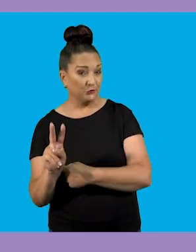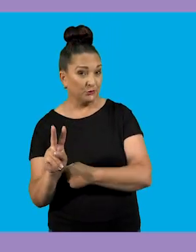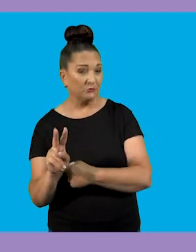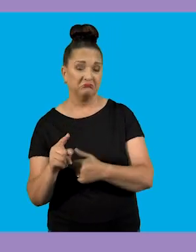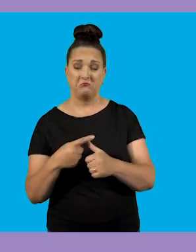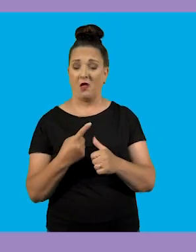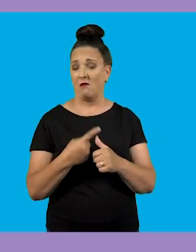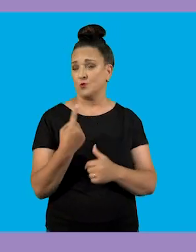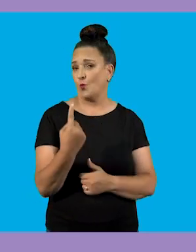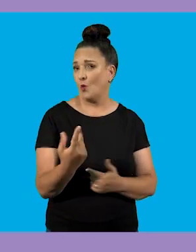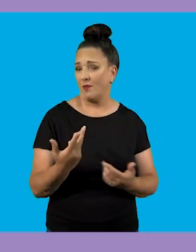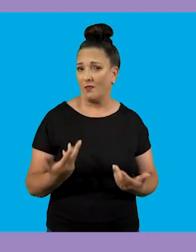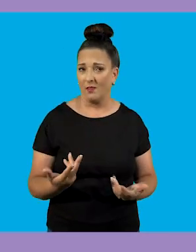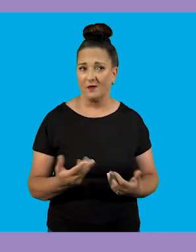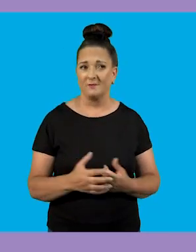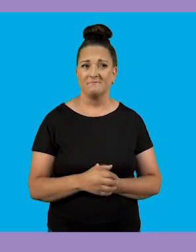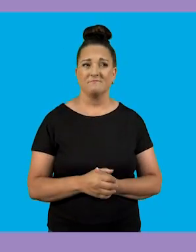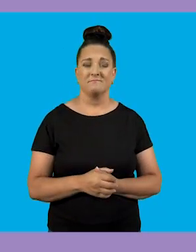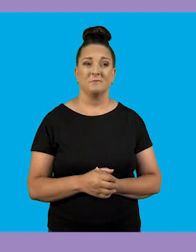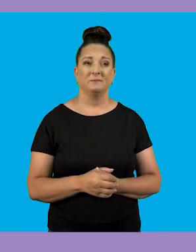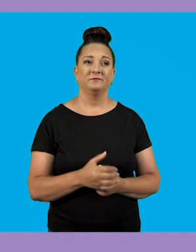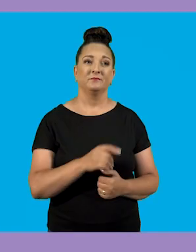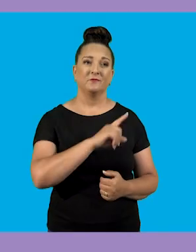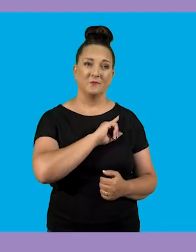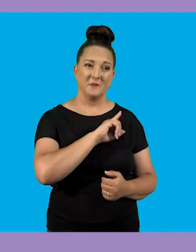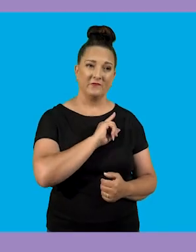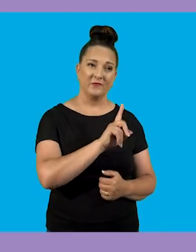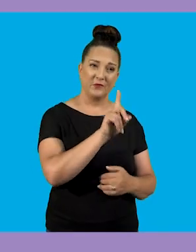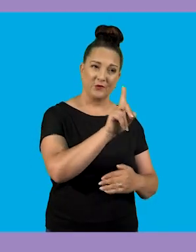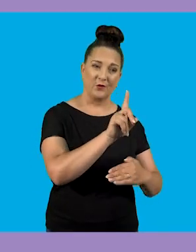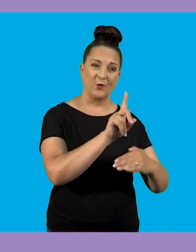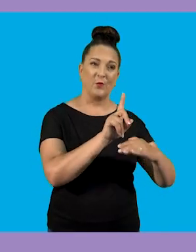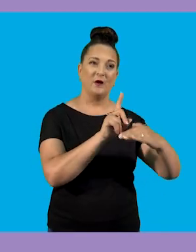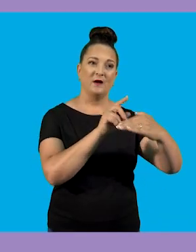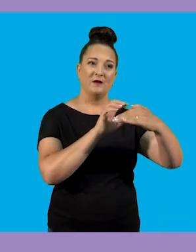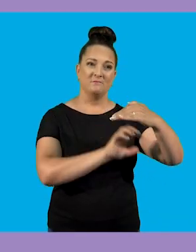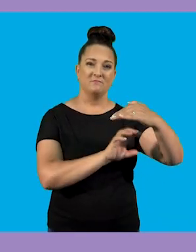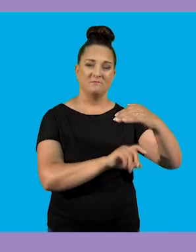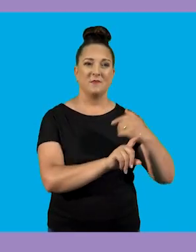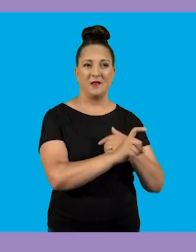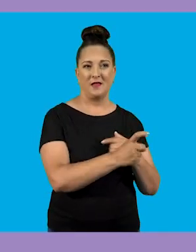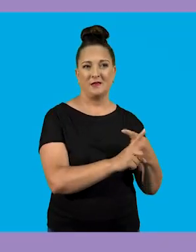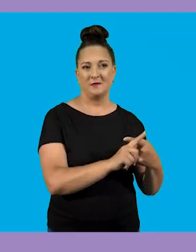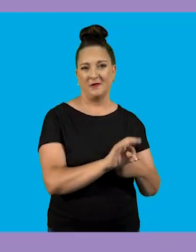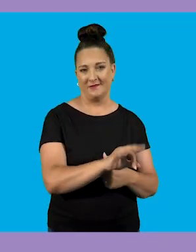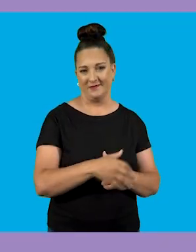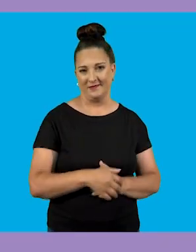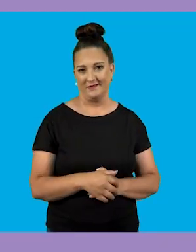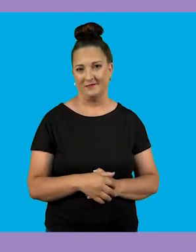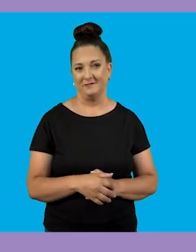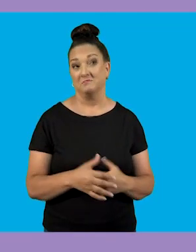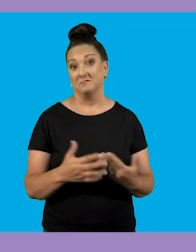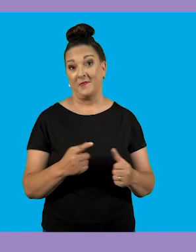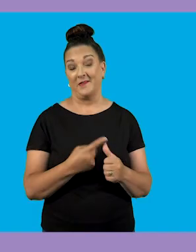us 1. And as a denominator there, we are left with x plus 3. And that is